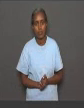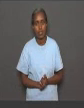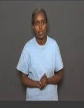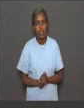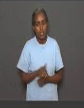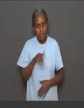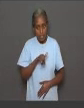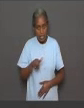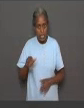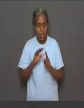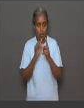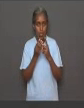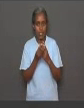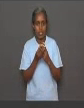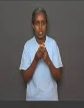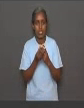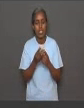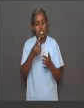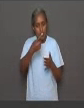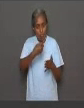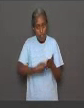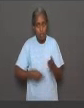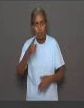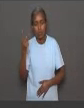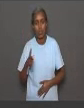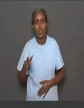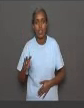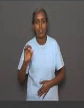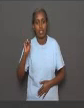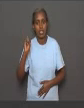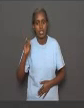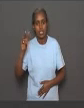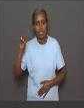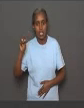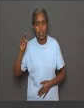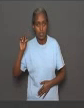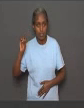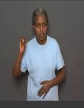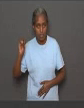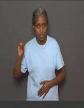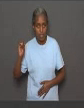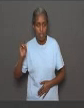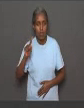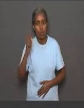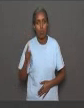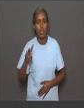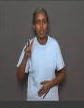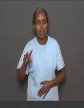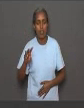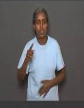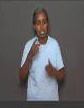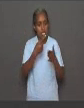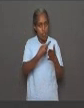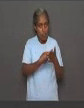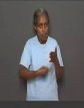Likewise, the values of 1/2 sine theta are 1/2 the